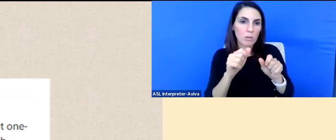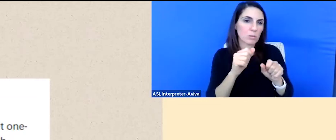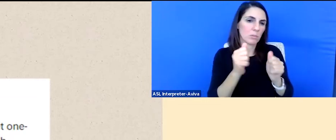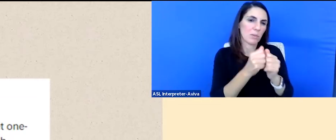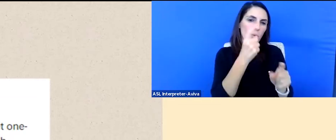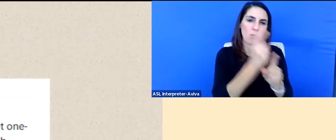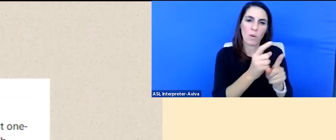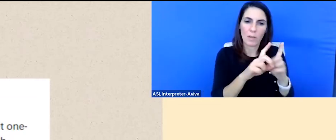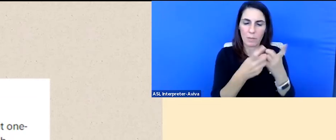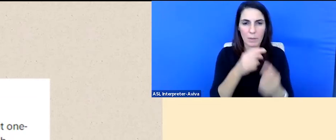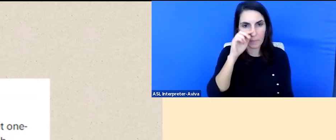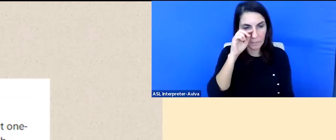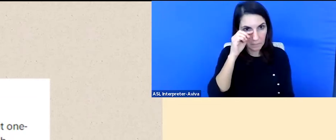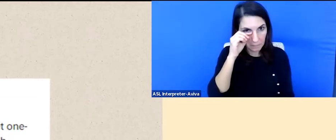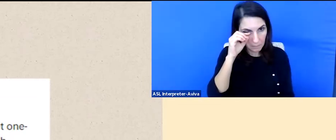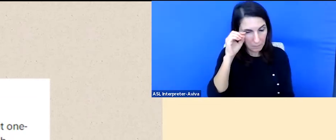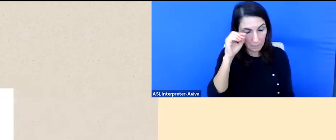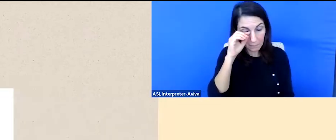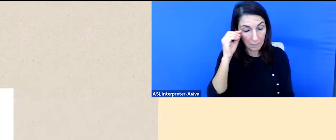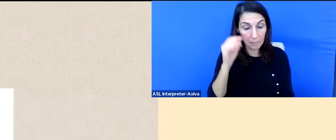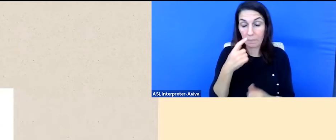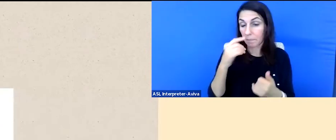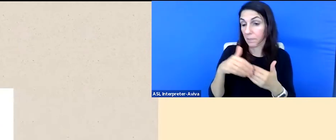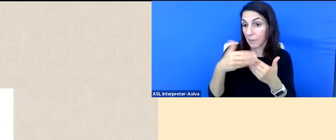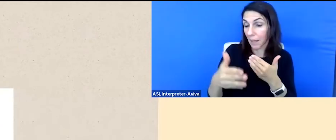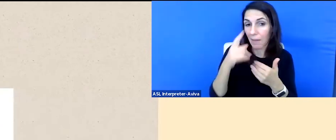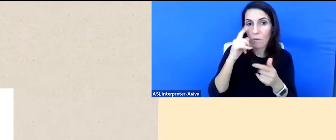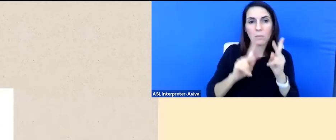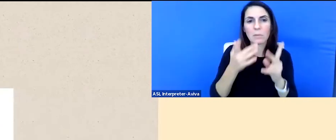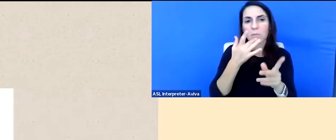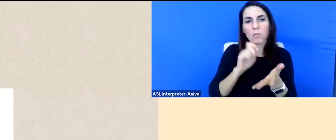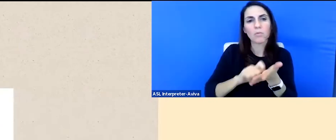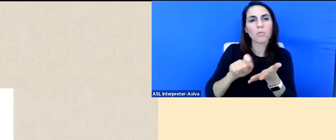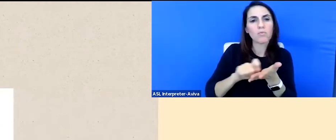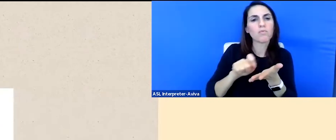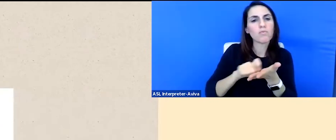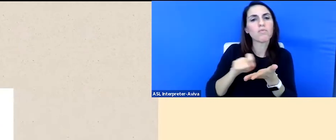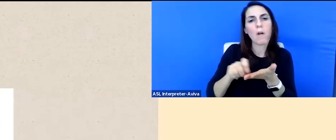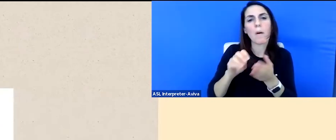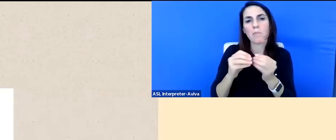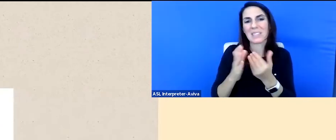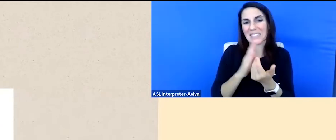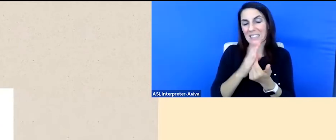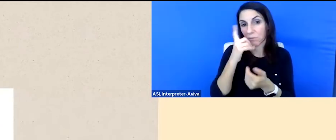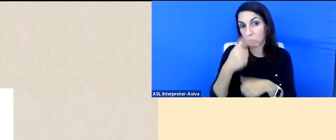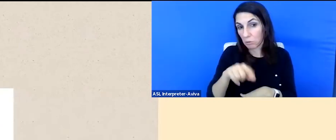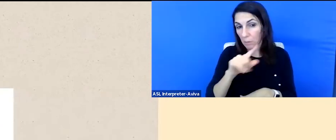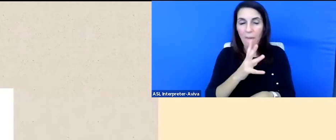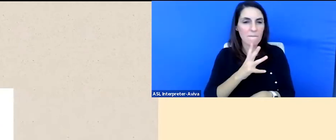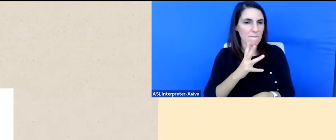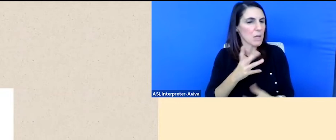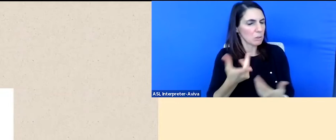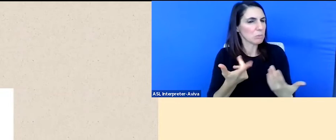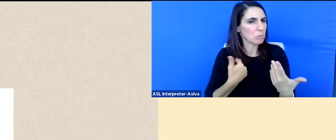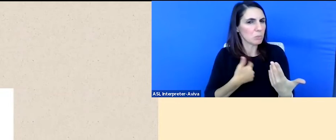Next up, for individuals maybe that prefer to communicate in a written format, and that's easier, then we do have